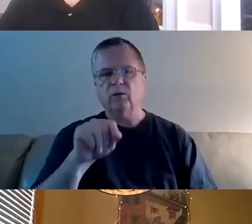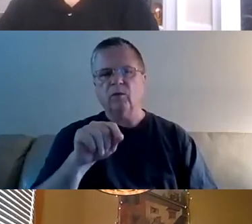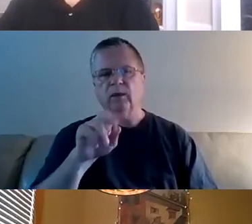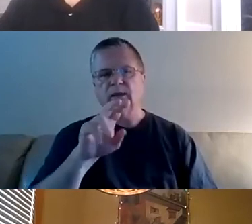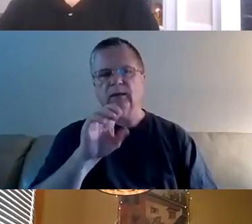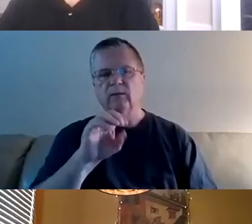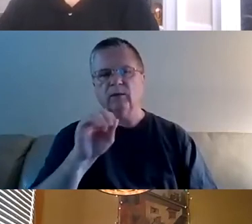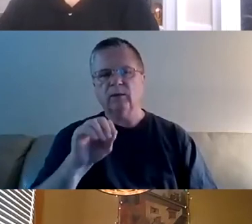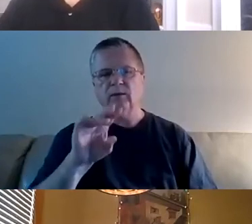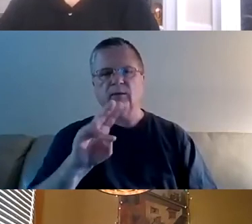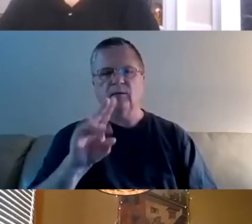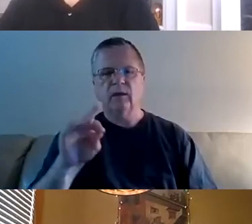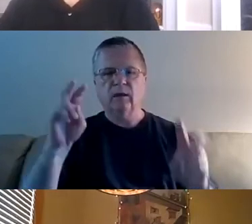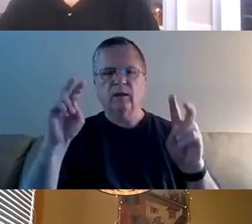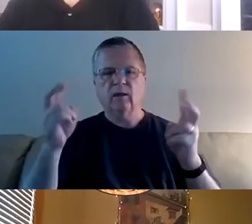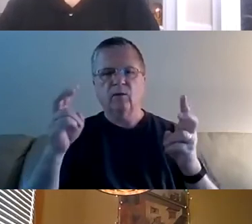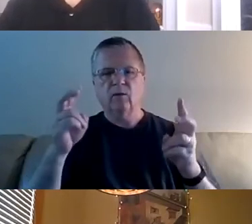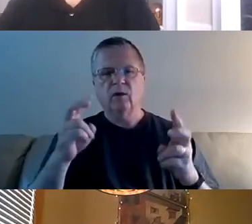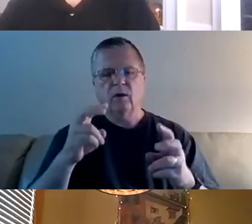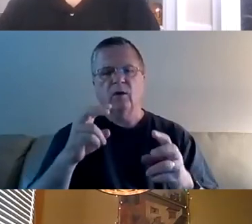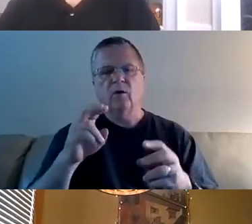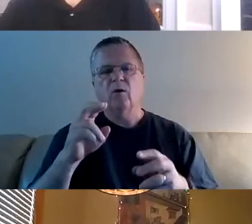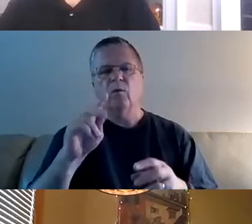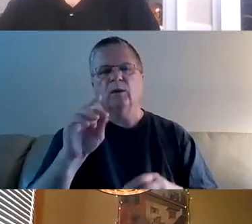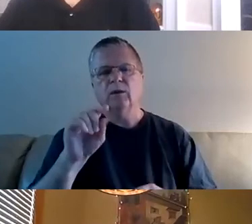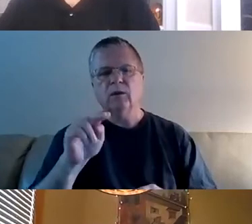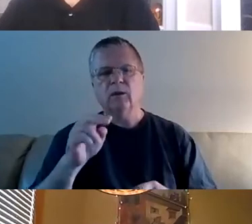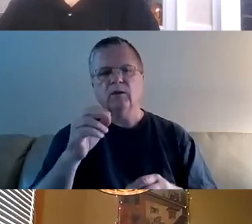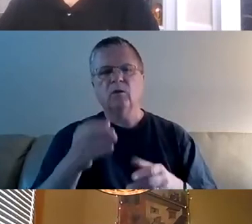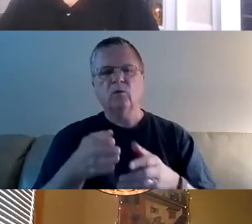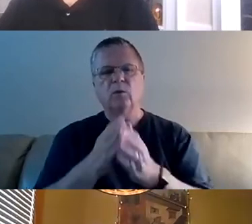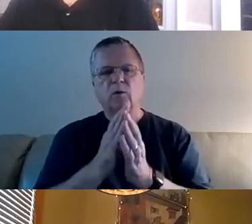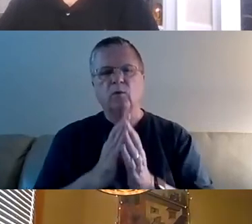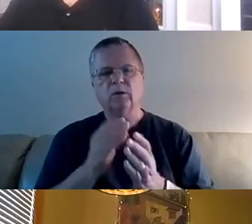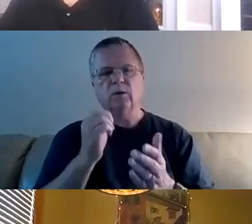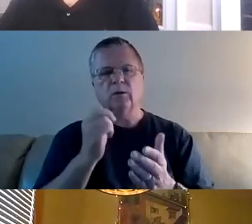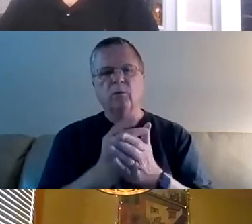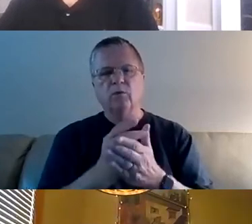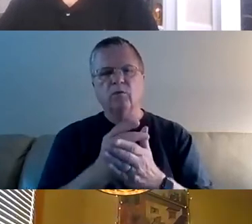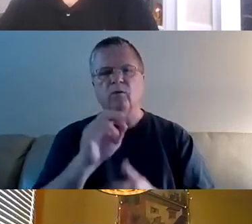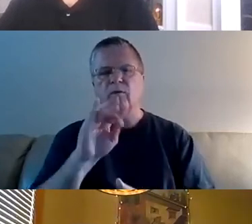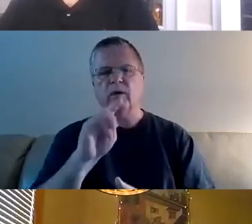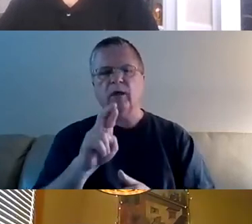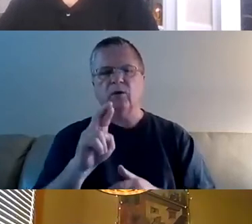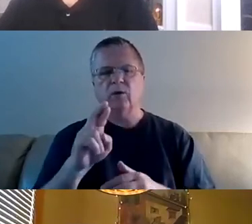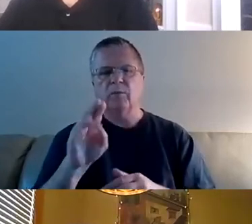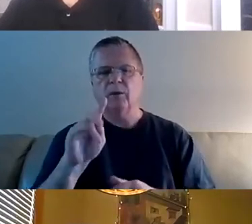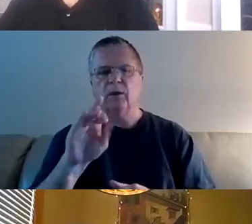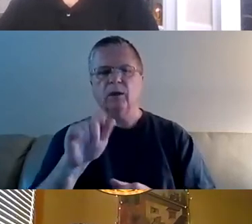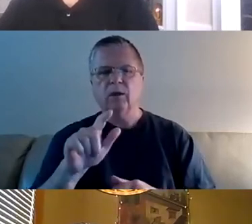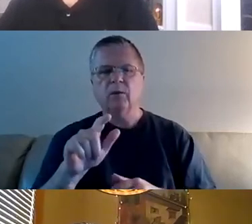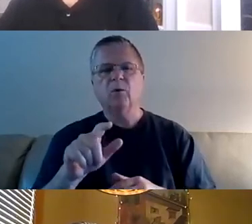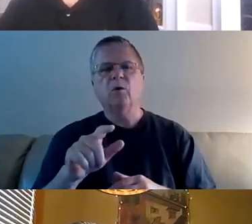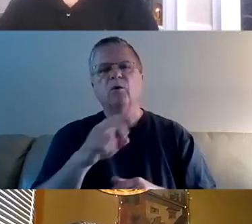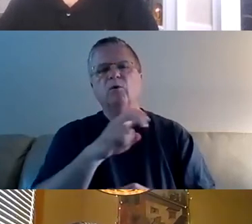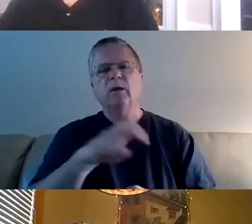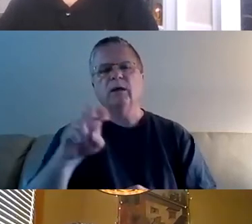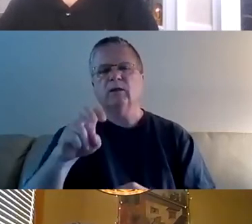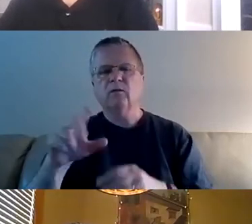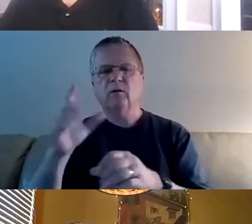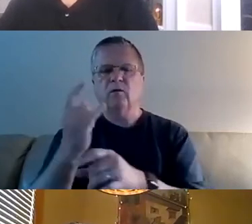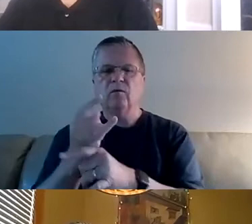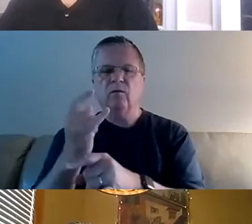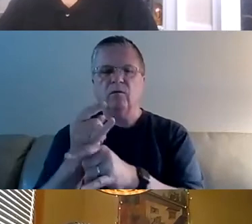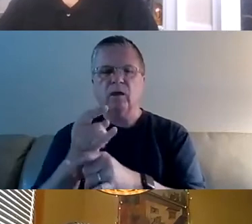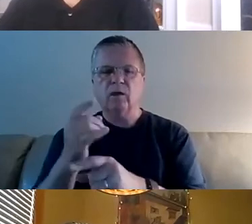2020-0779 entitled Resolution Requesting the Approval of an Intermunicipal Transfer of Liquor License from